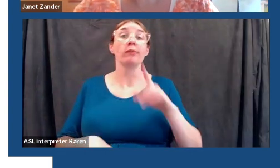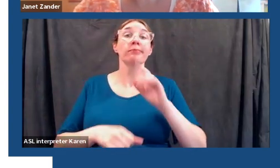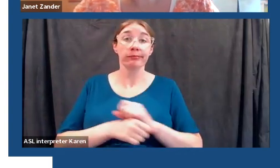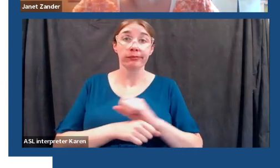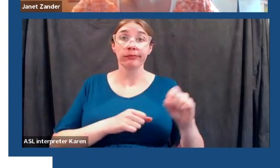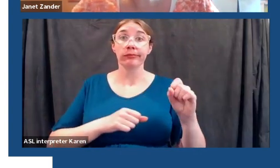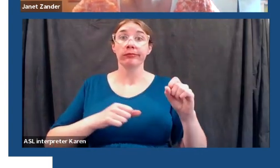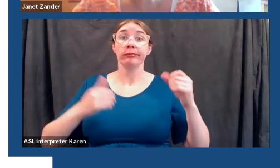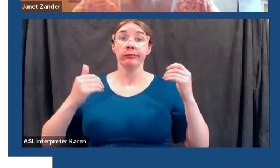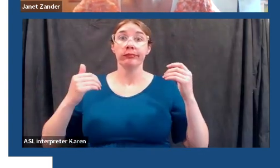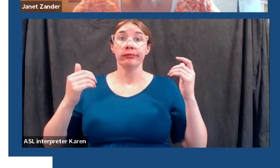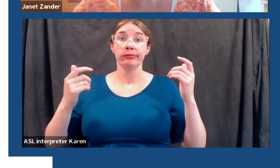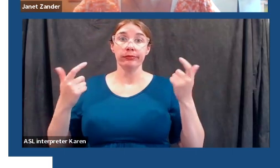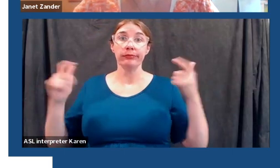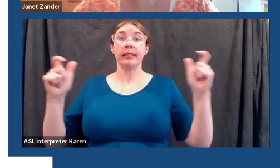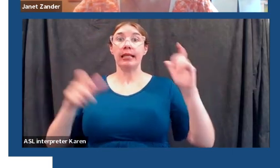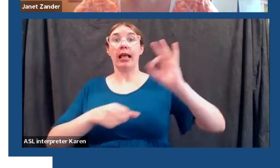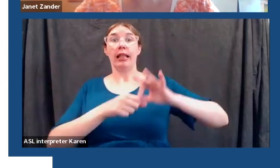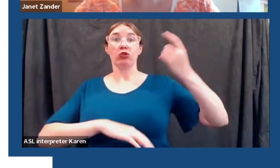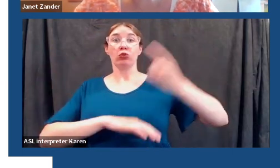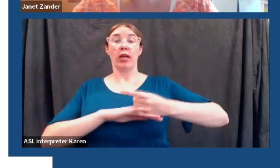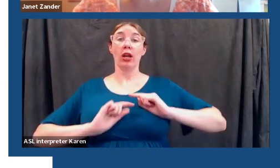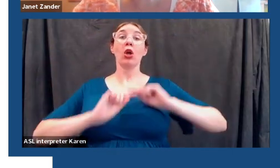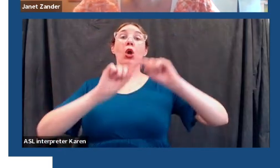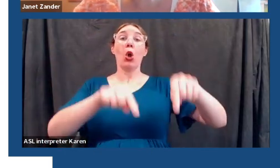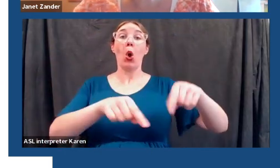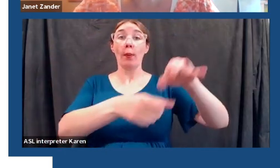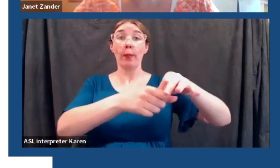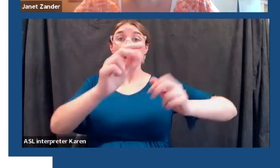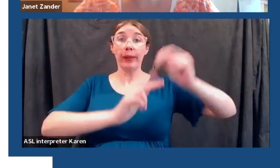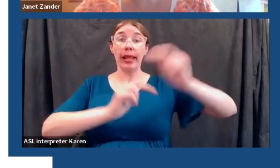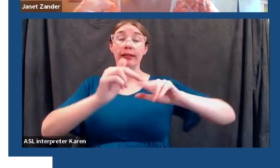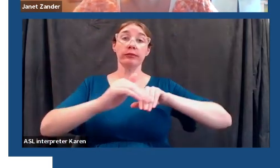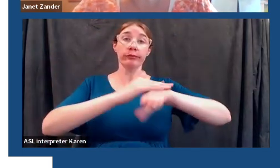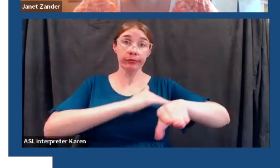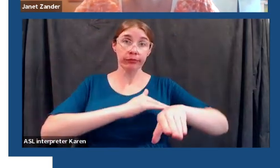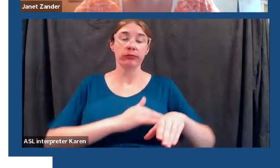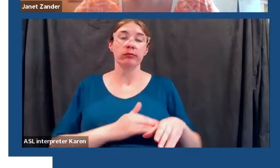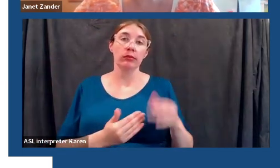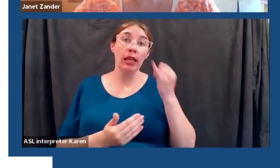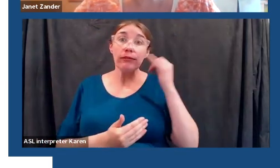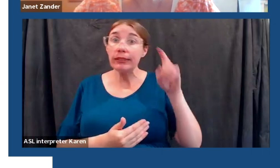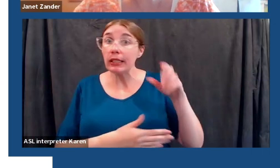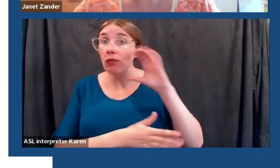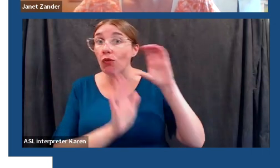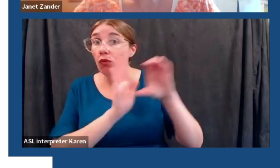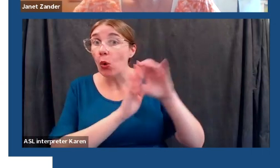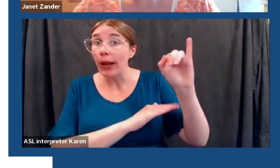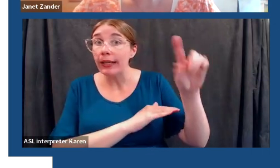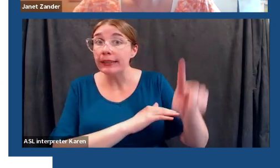need transportation to get there. They'll need to bring documents, particularly if they need for their photo ID and